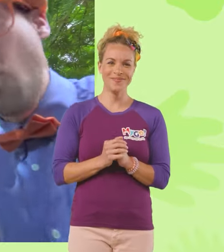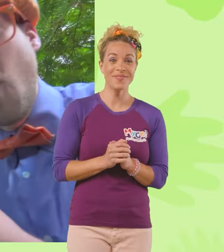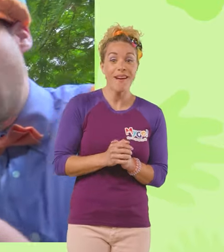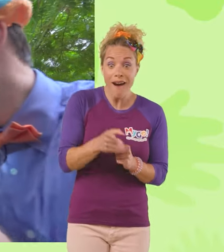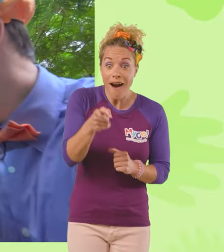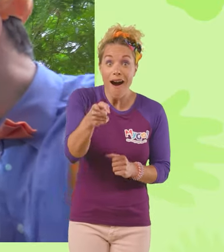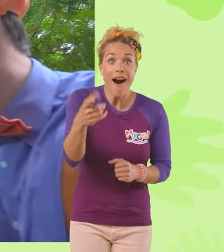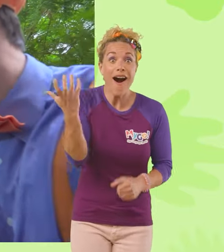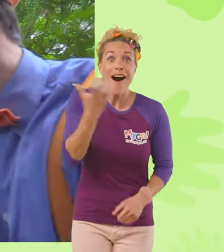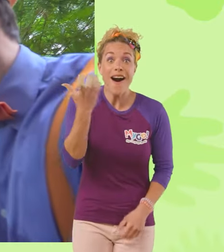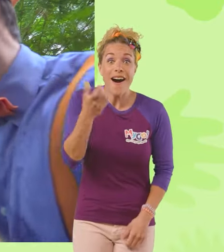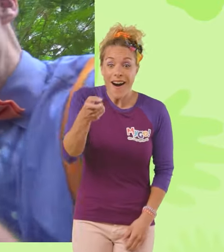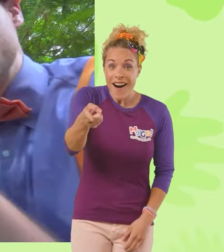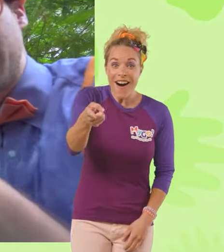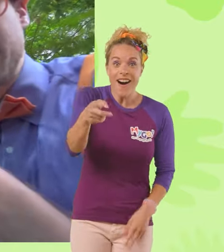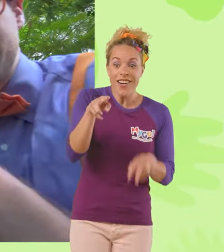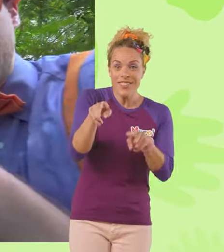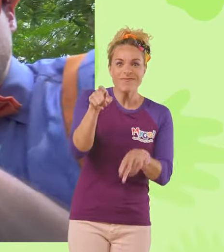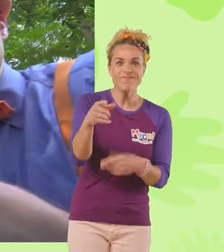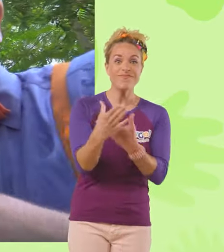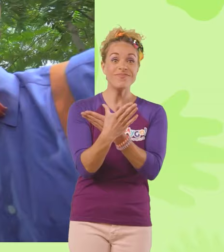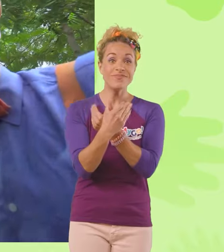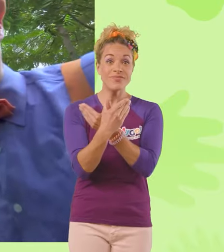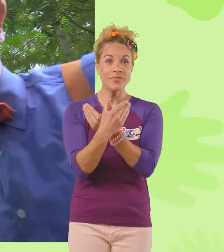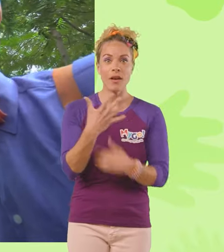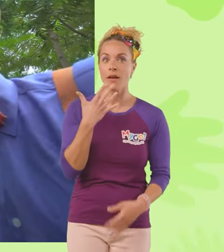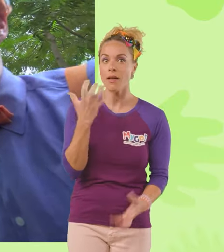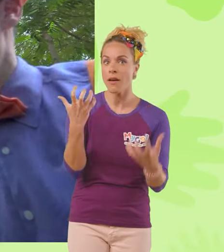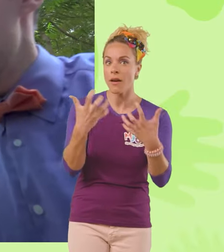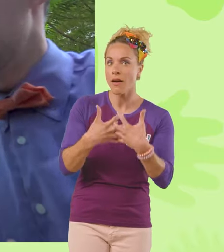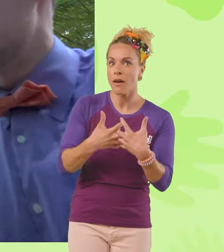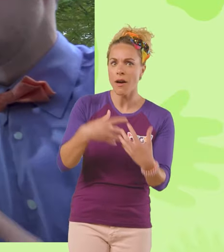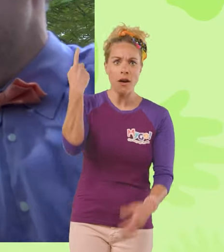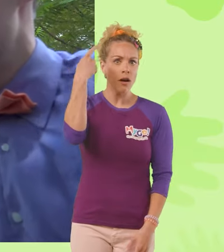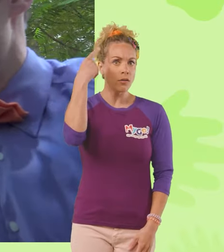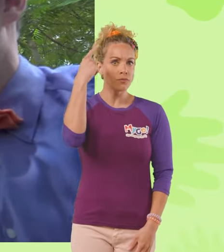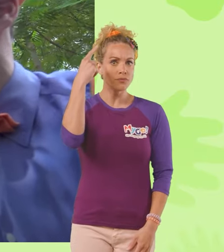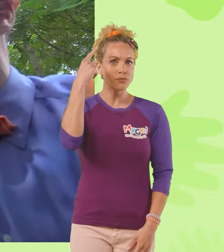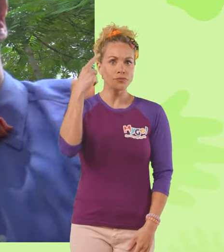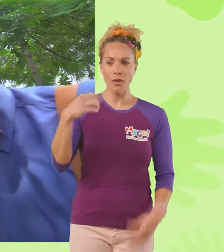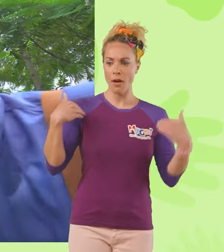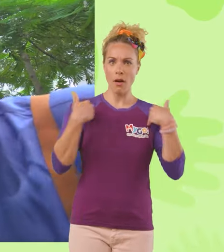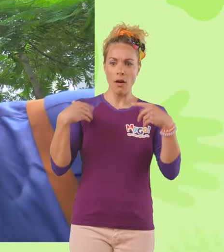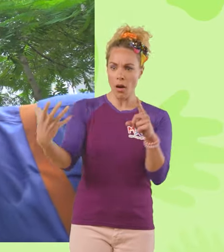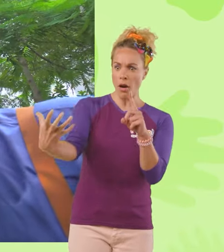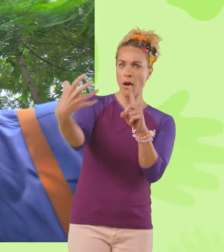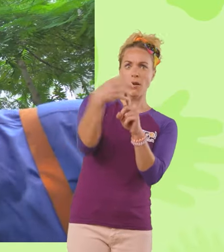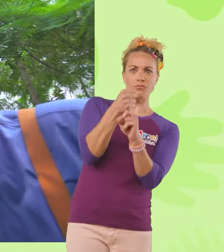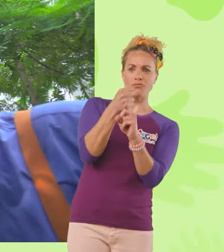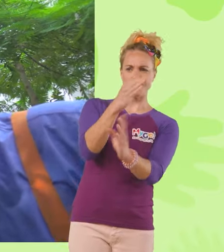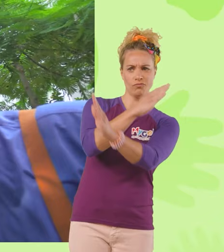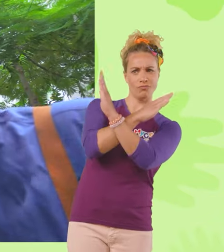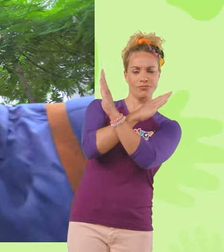Whoa! Look! Look! This butterfly uses camouflage for its defense mechanism. Just in case if